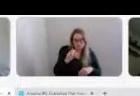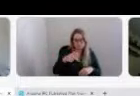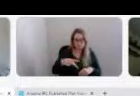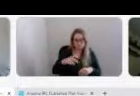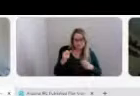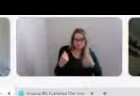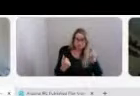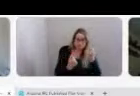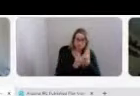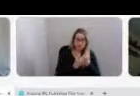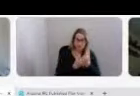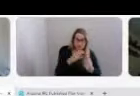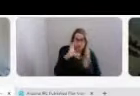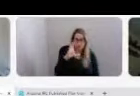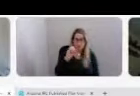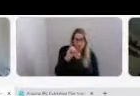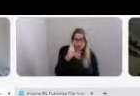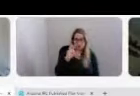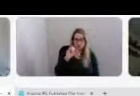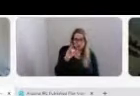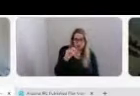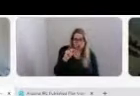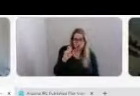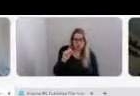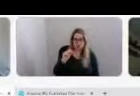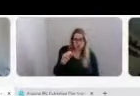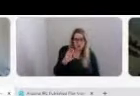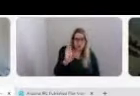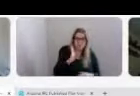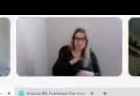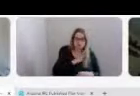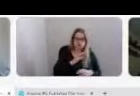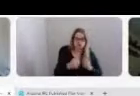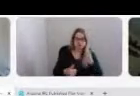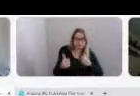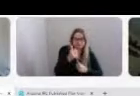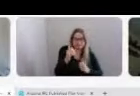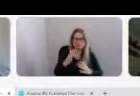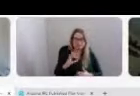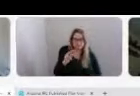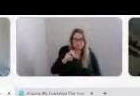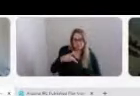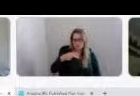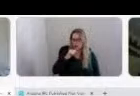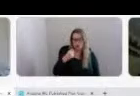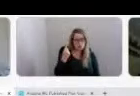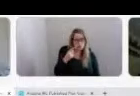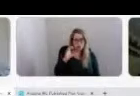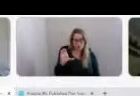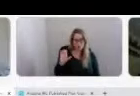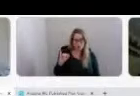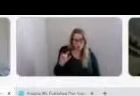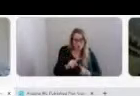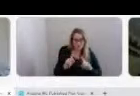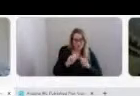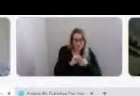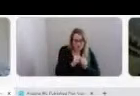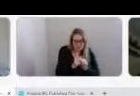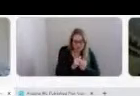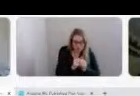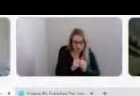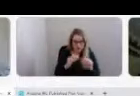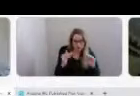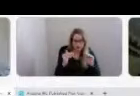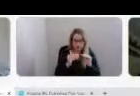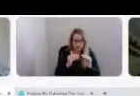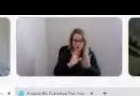map submitted by coconino county which meets all of your criteria not just communities of interest but competitiveness equal